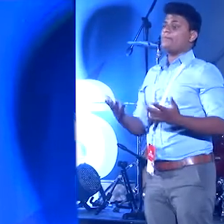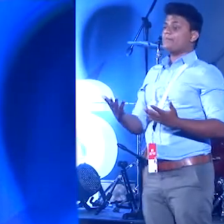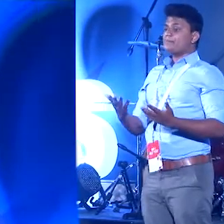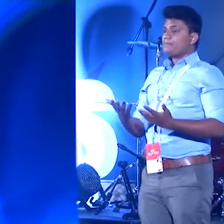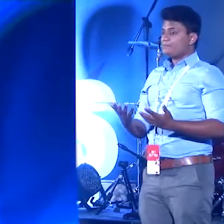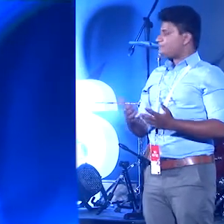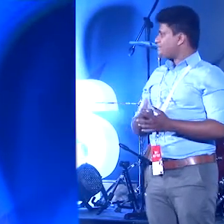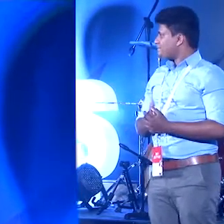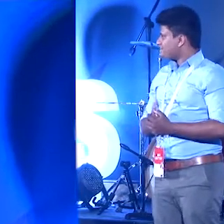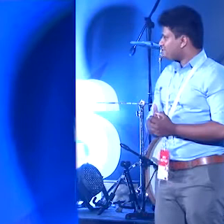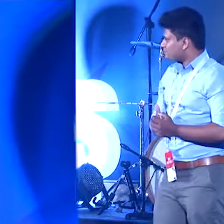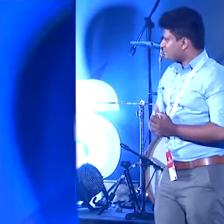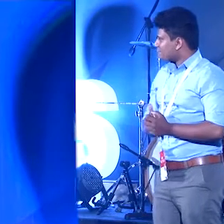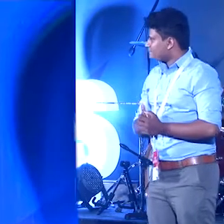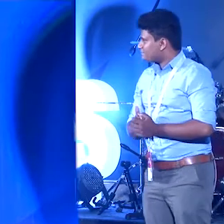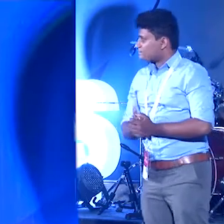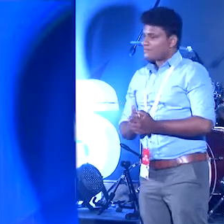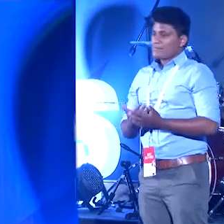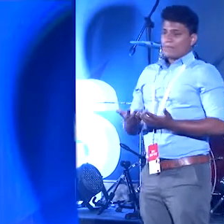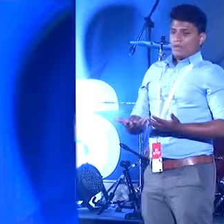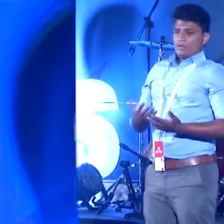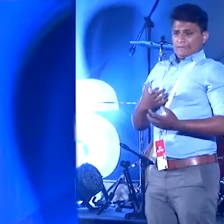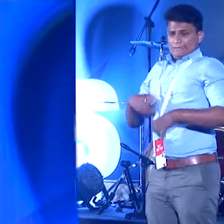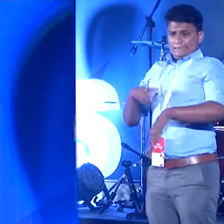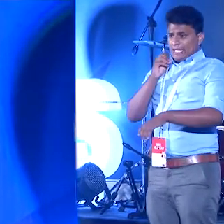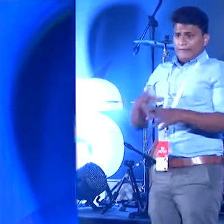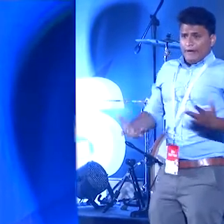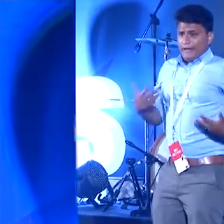moment, we lose our ego.